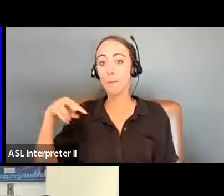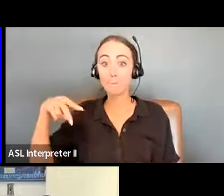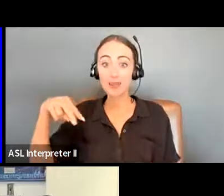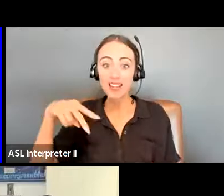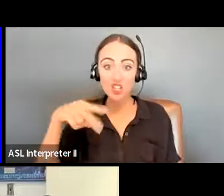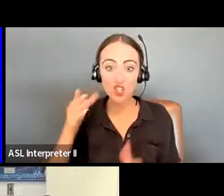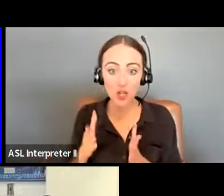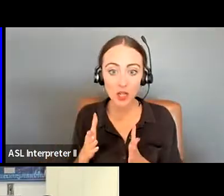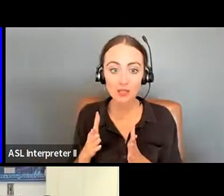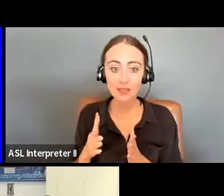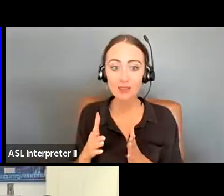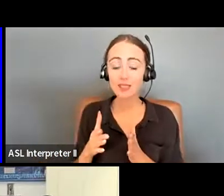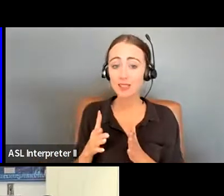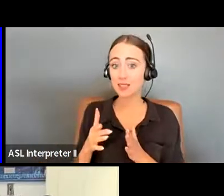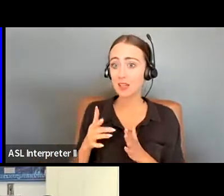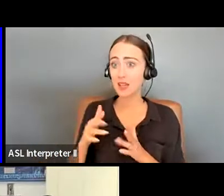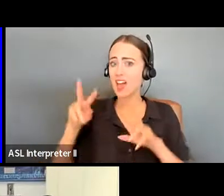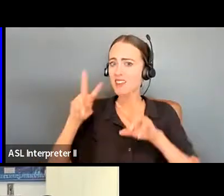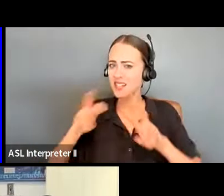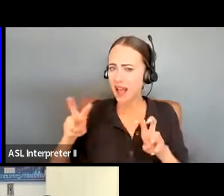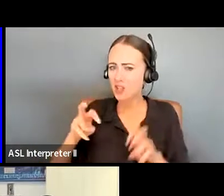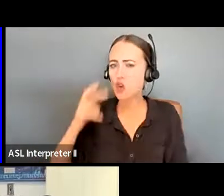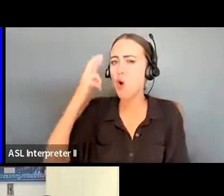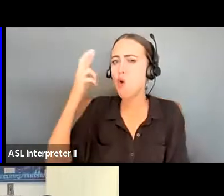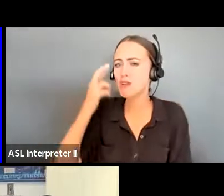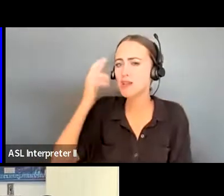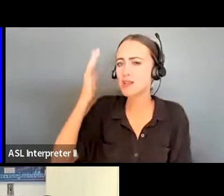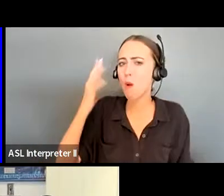The analysis of the cause.